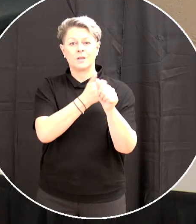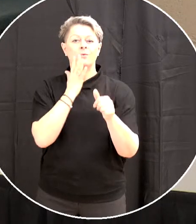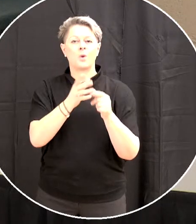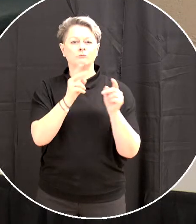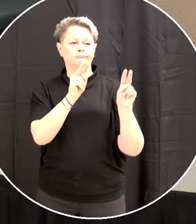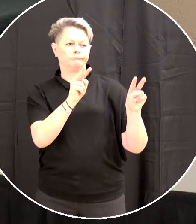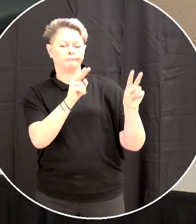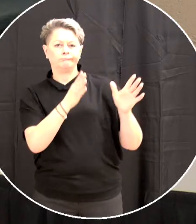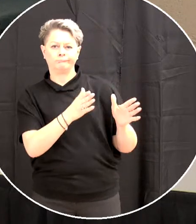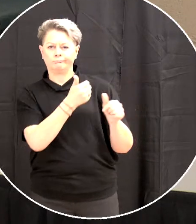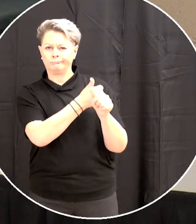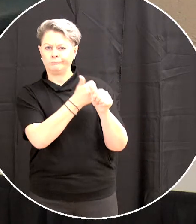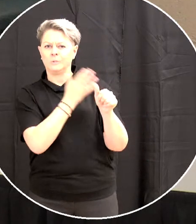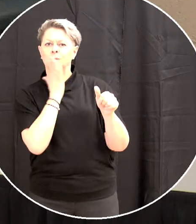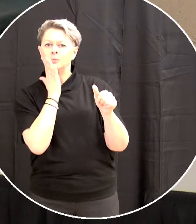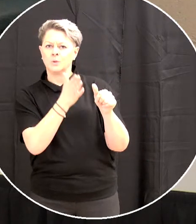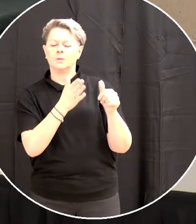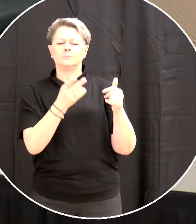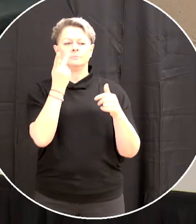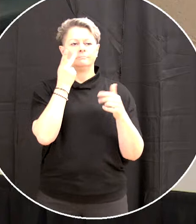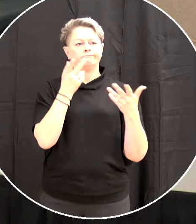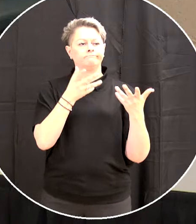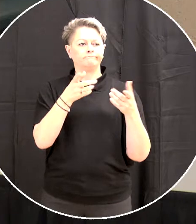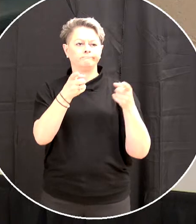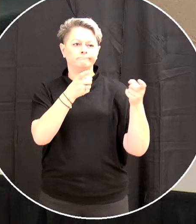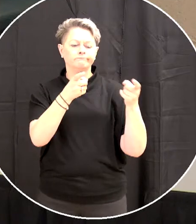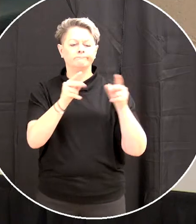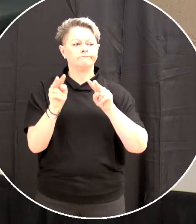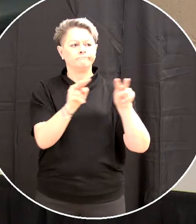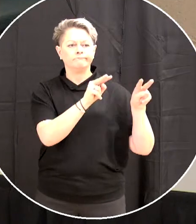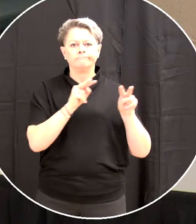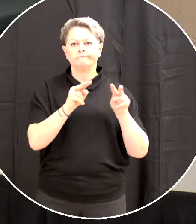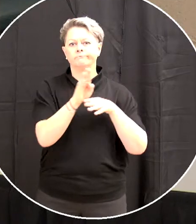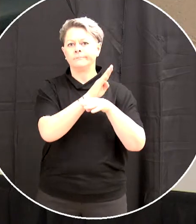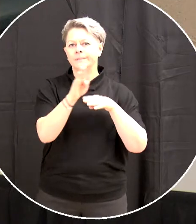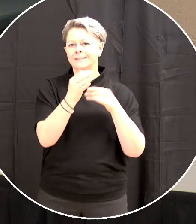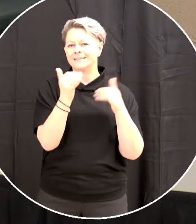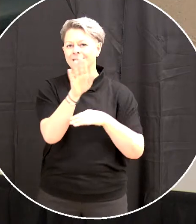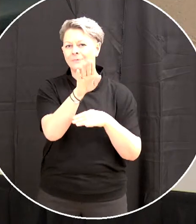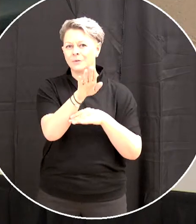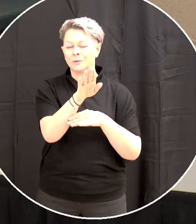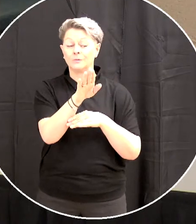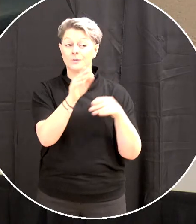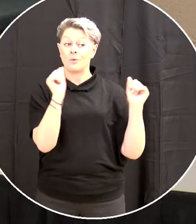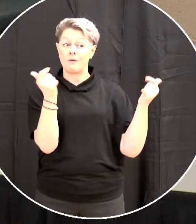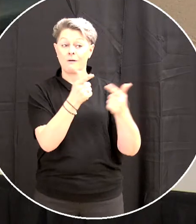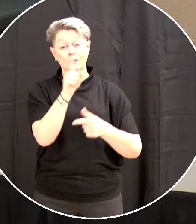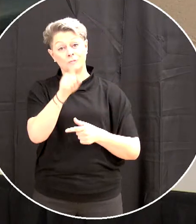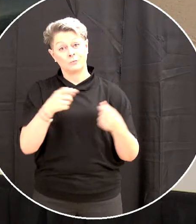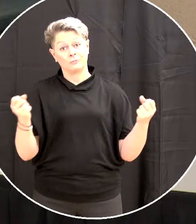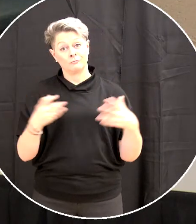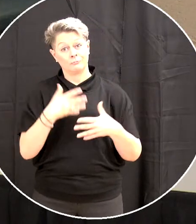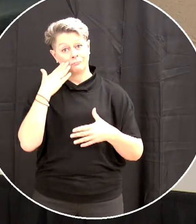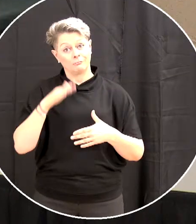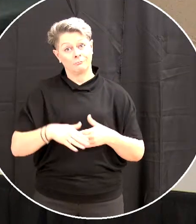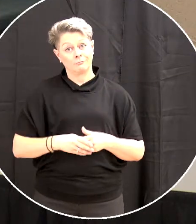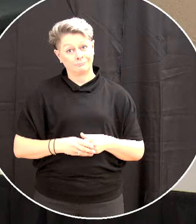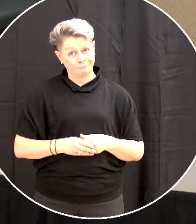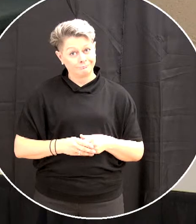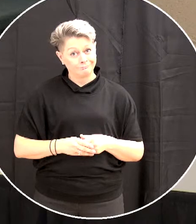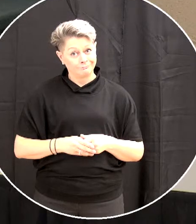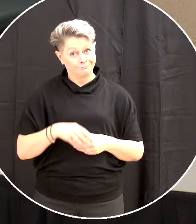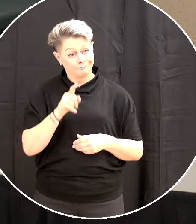the way we conduct our business this afternoon. So I think everyone around the table should be very afraid to make sure that they behave and